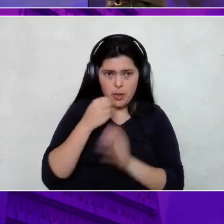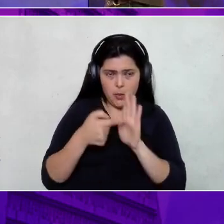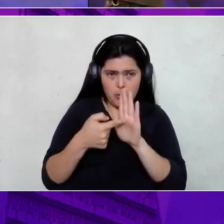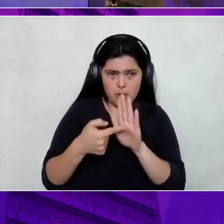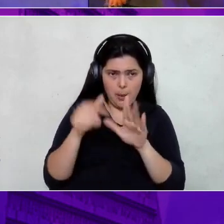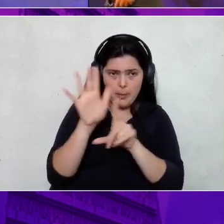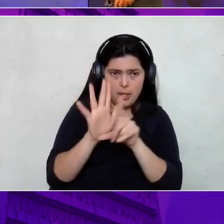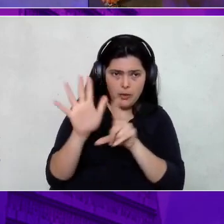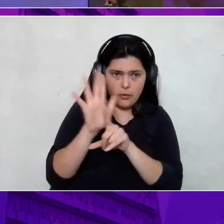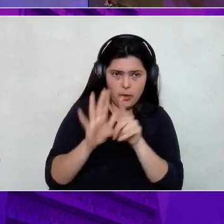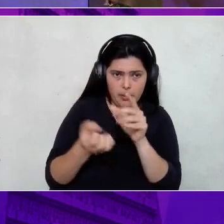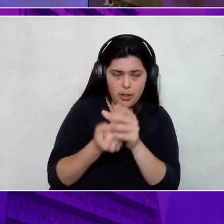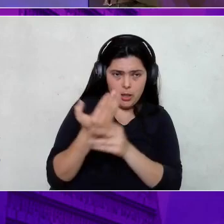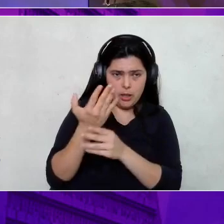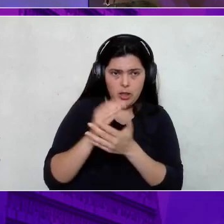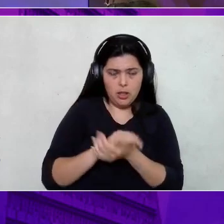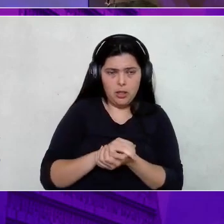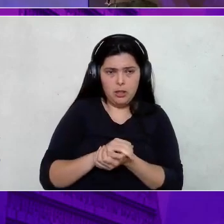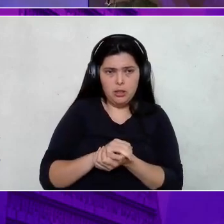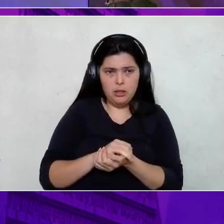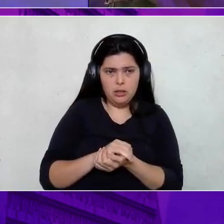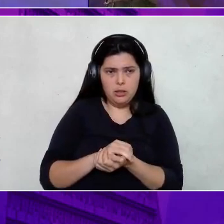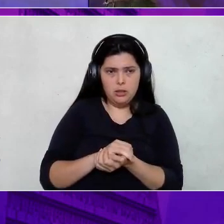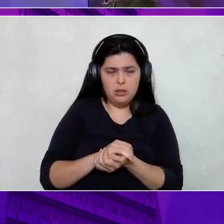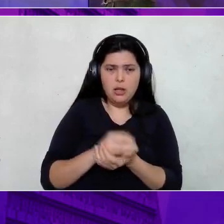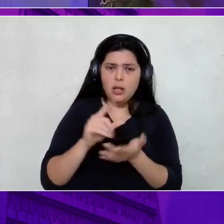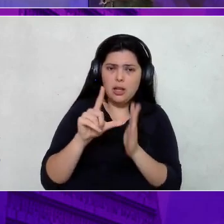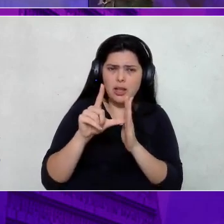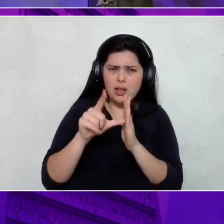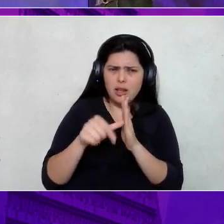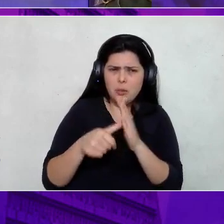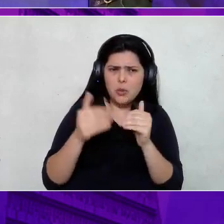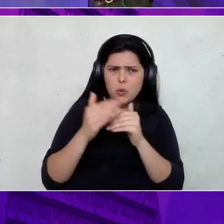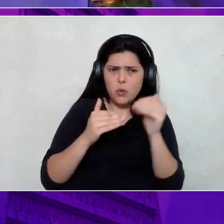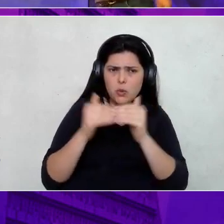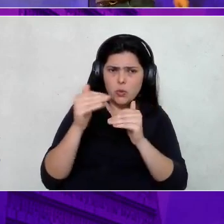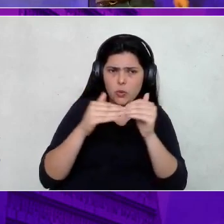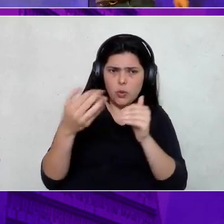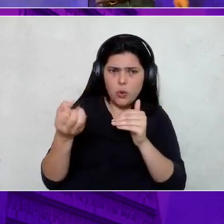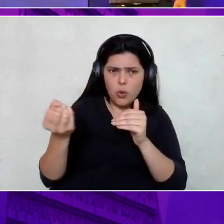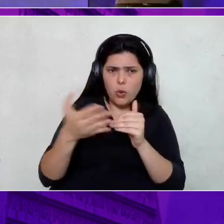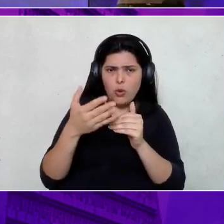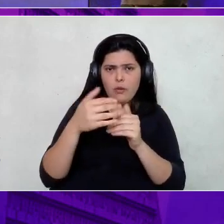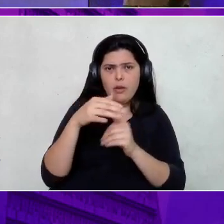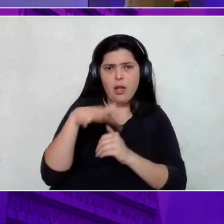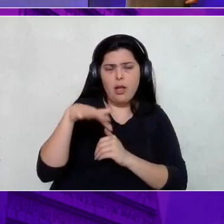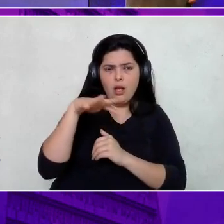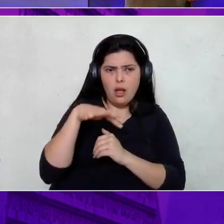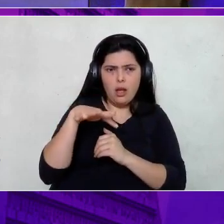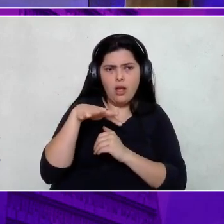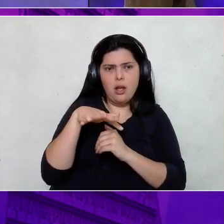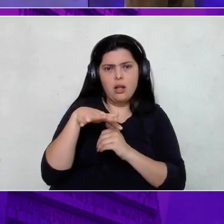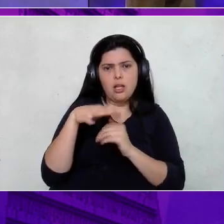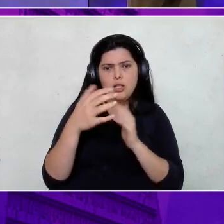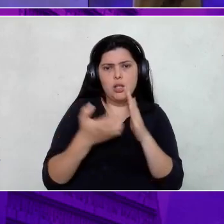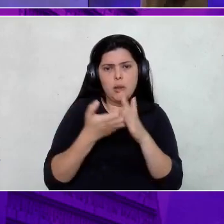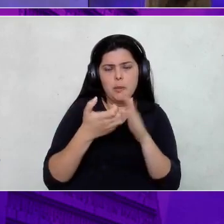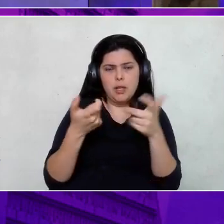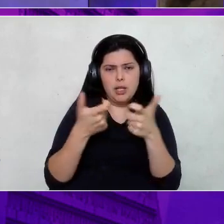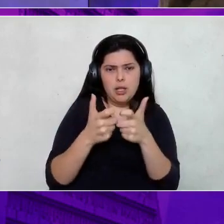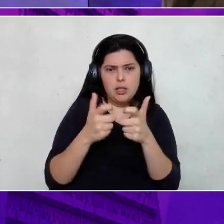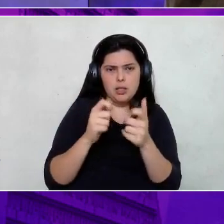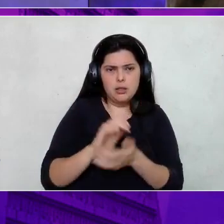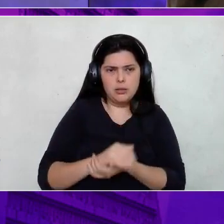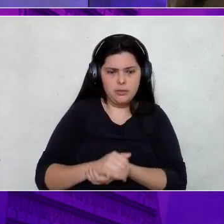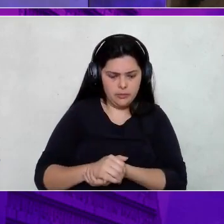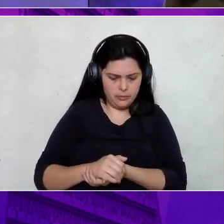prototype. Once in place, feedback was gathered, future demand estimated, and the product went into